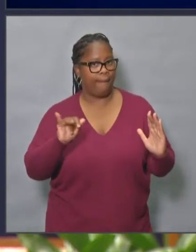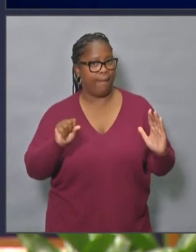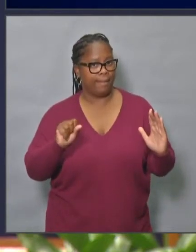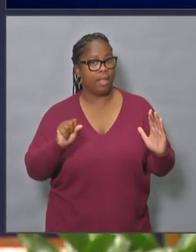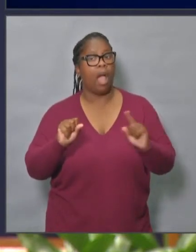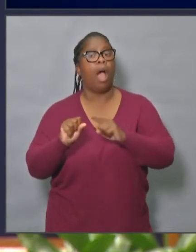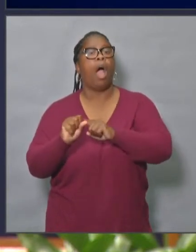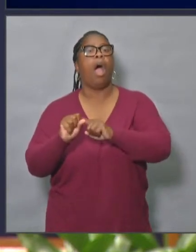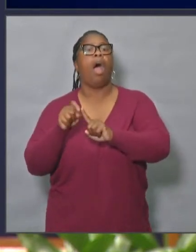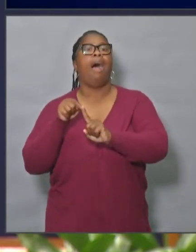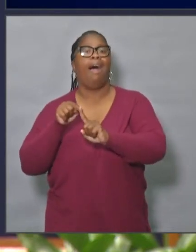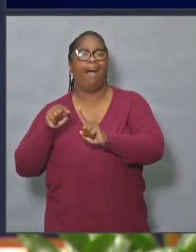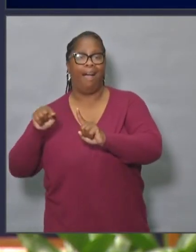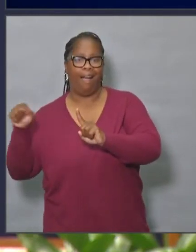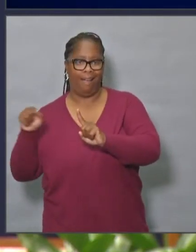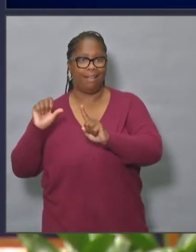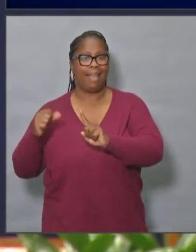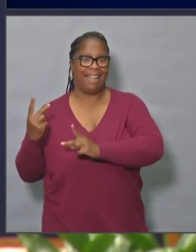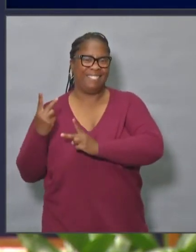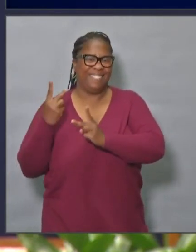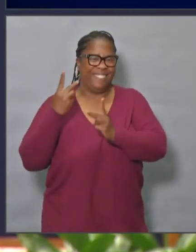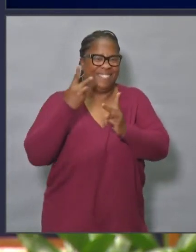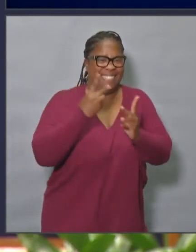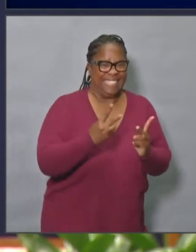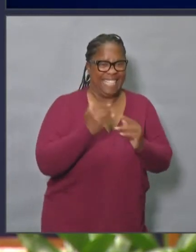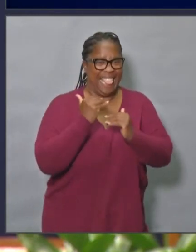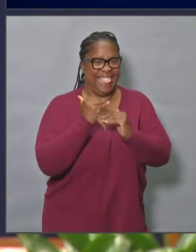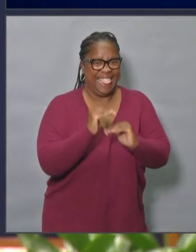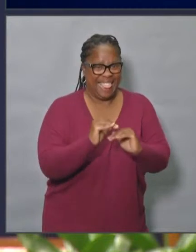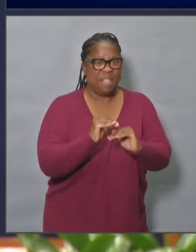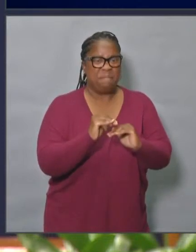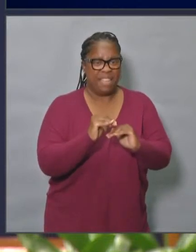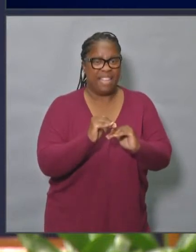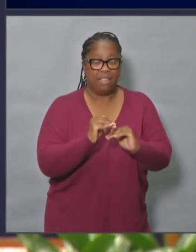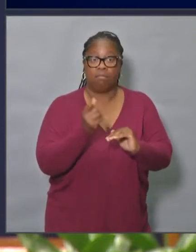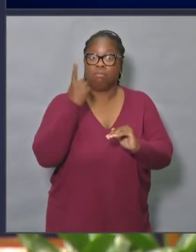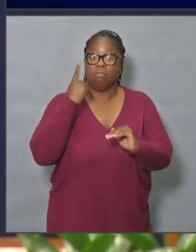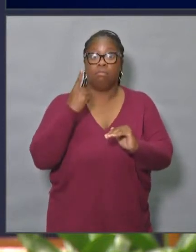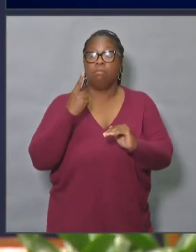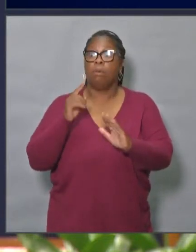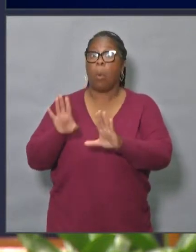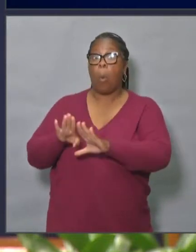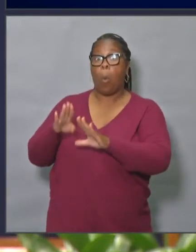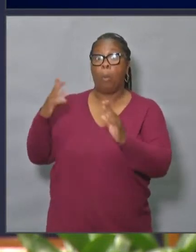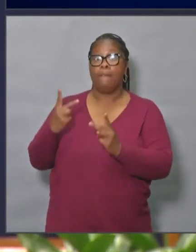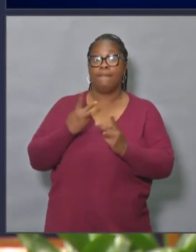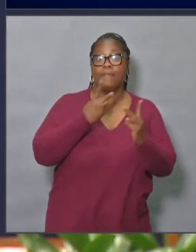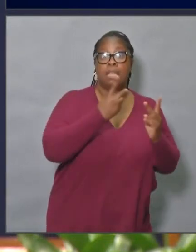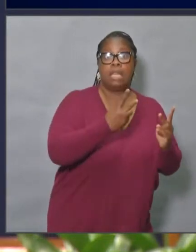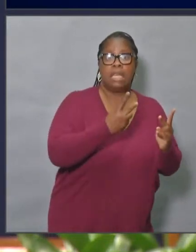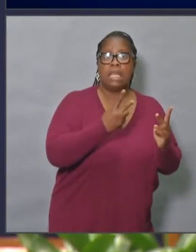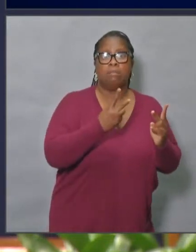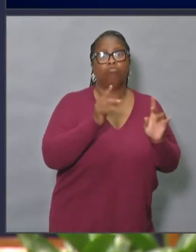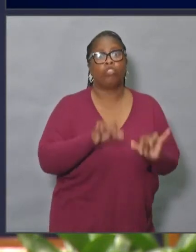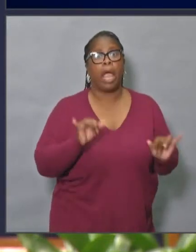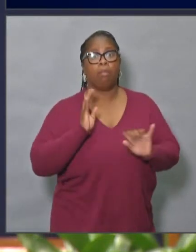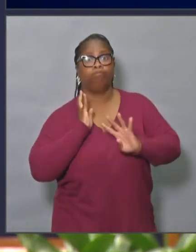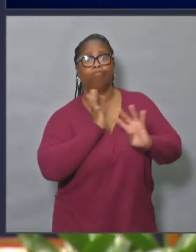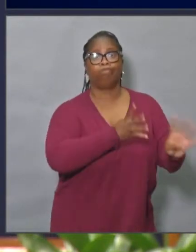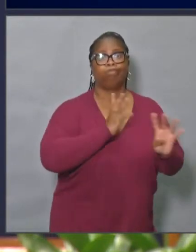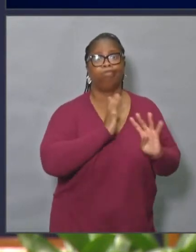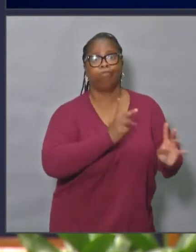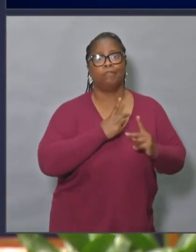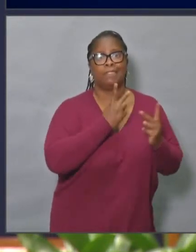relaxed, there are going to be, again, some significant modifications. And it's highly unlikely